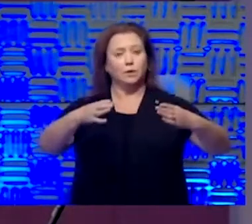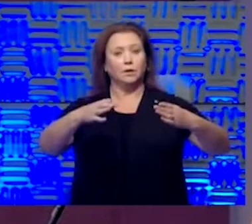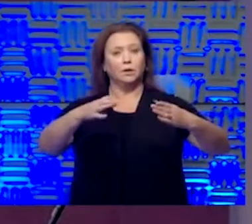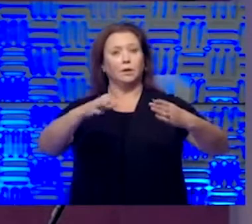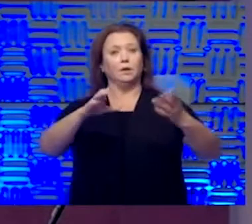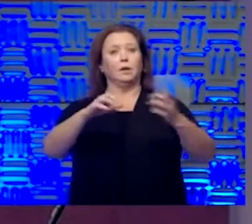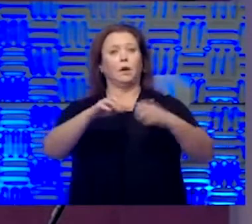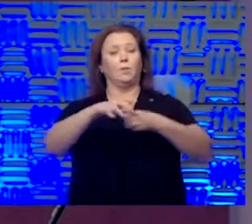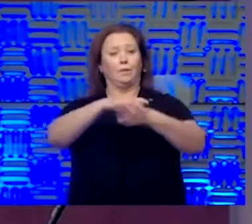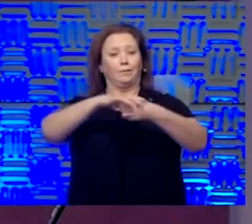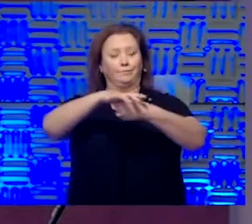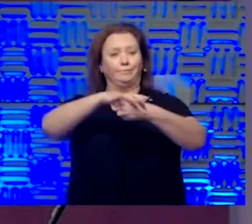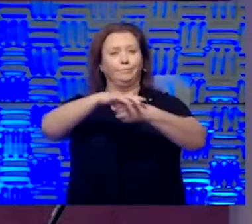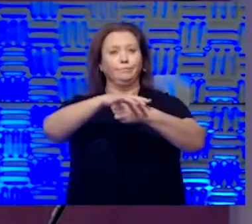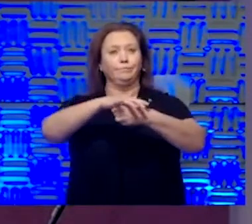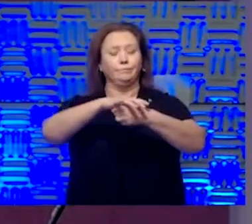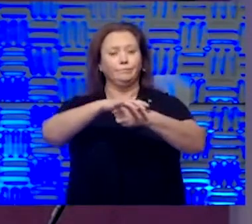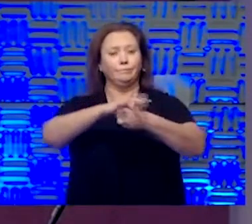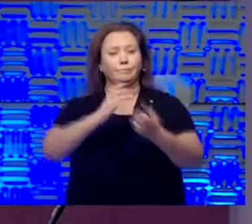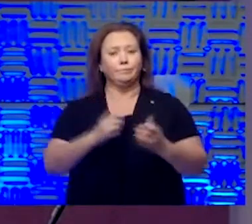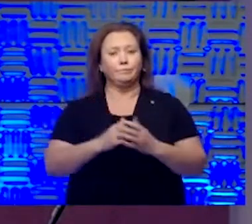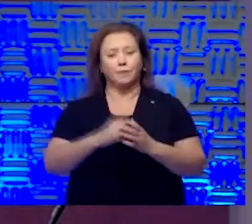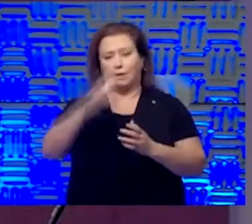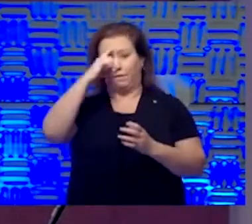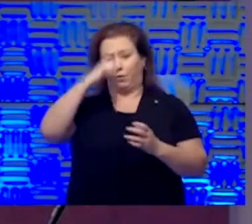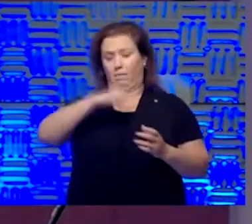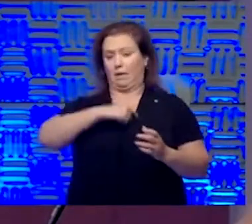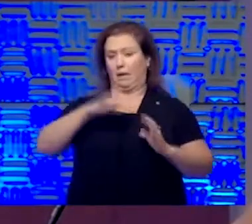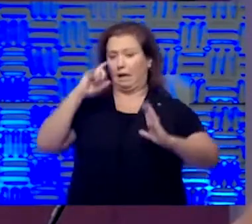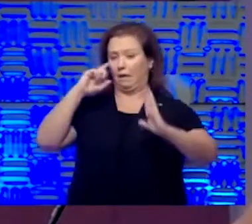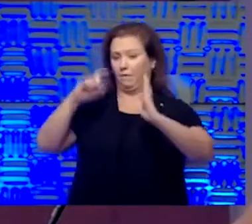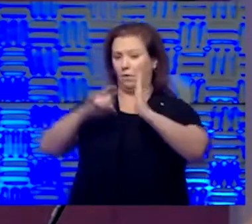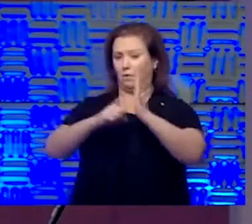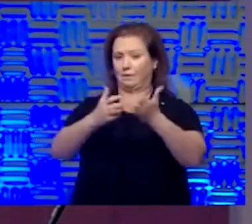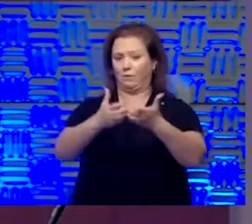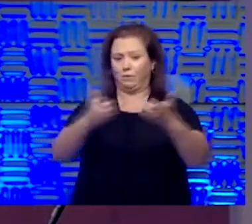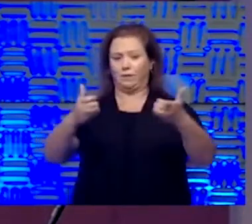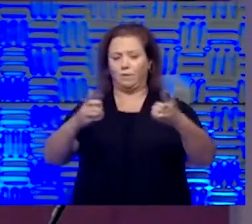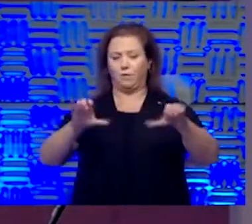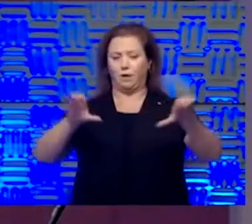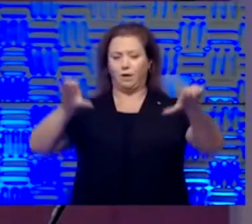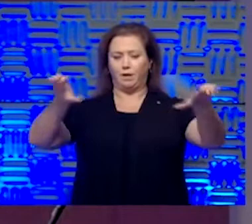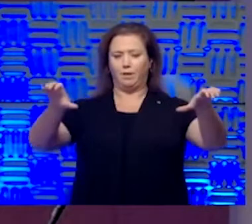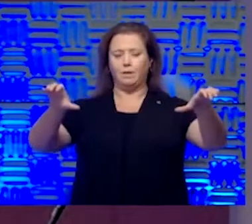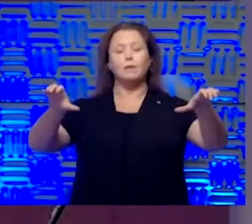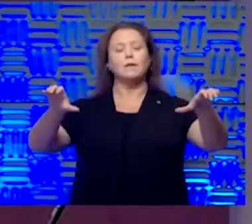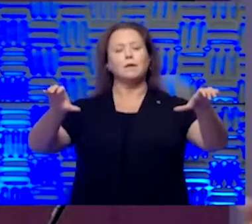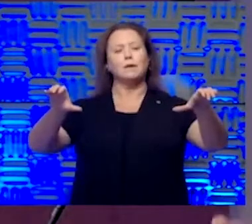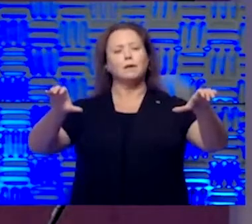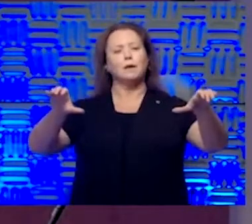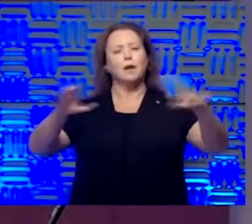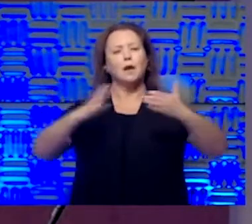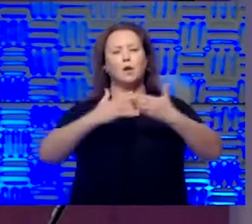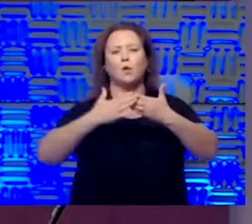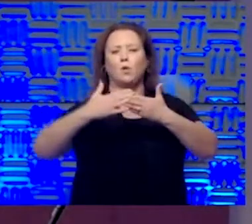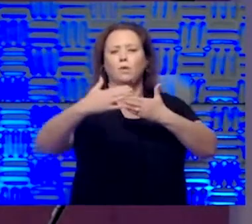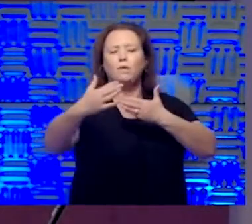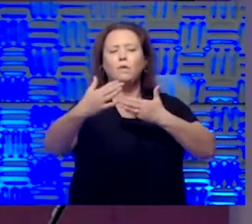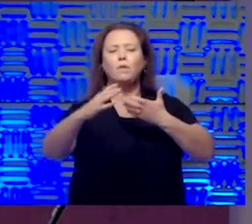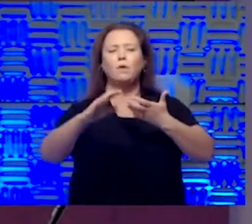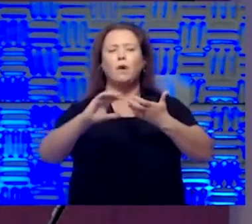or are. But for me, what I've noticed, if you separate that going further, is how do we get some of these patients